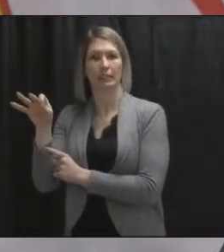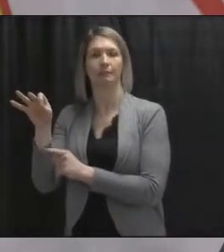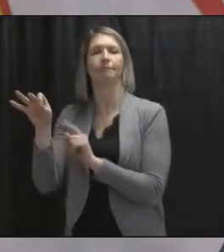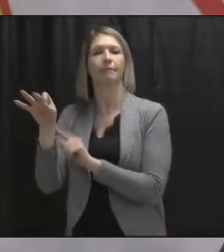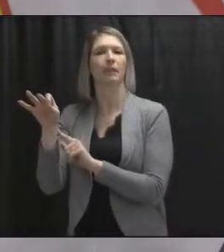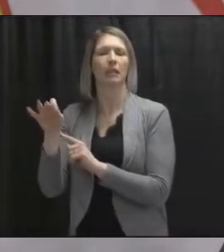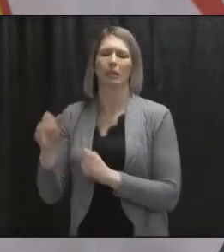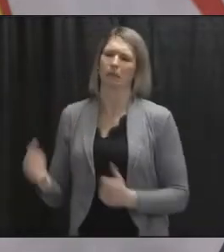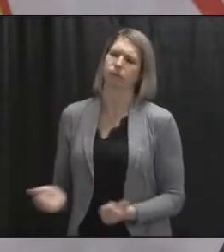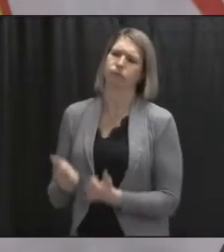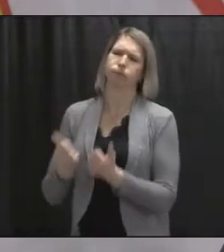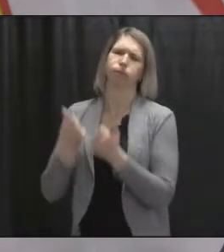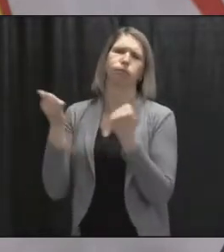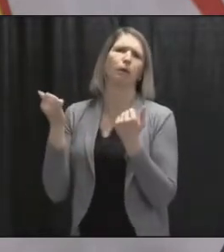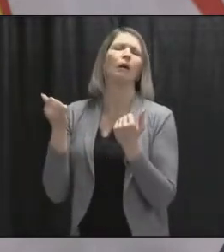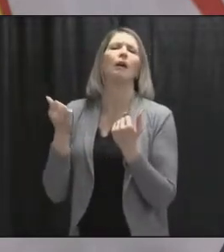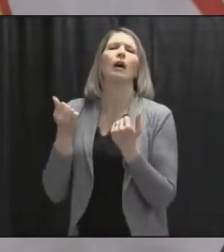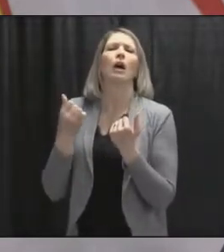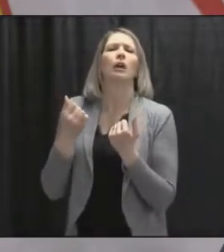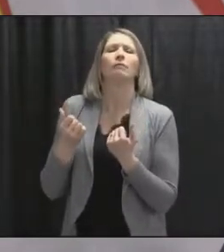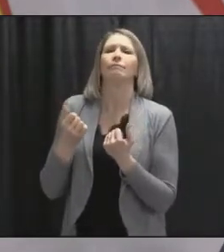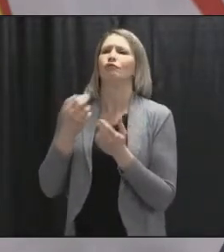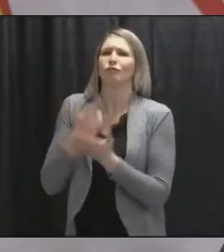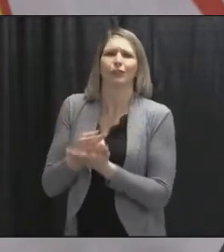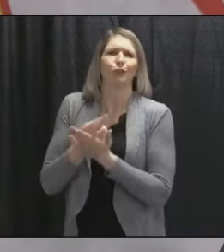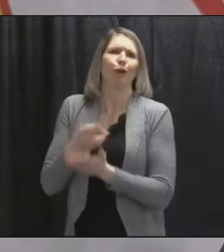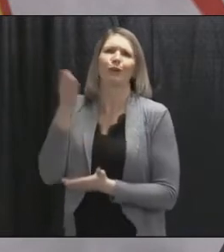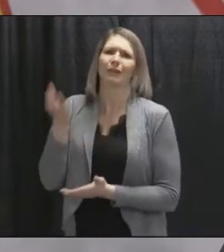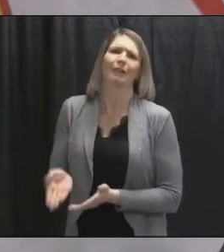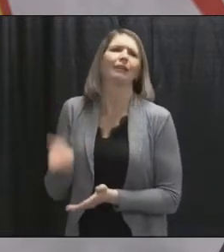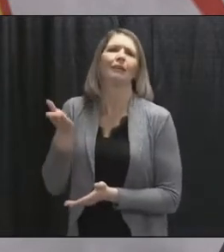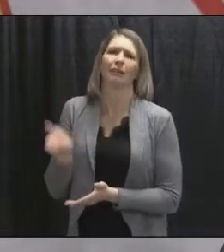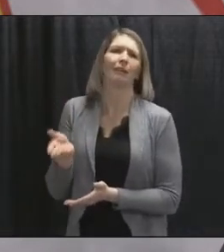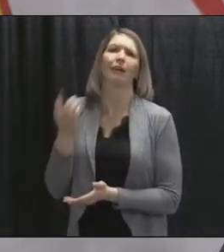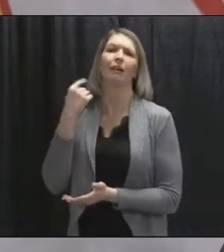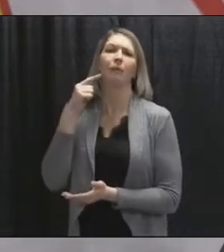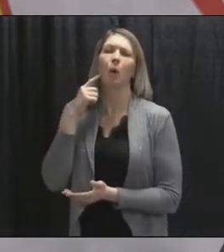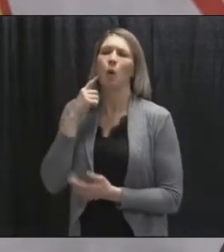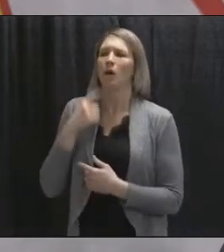tool, some myth busters trying to keep facts that are trusted and